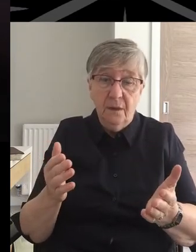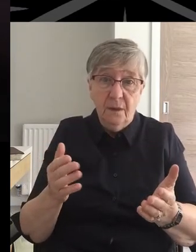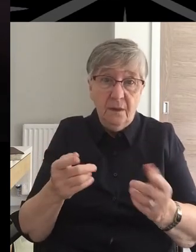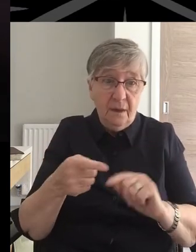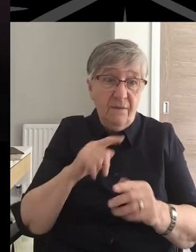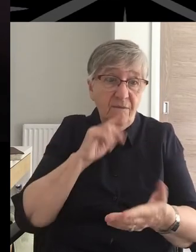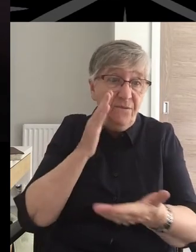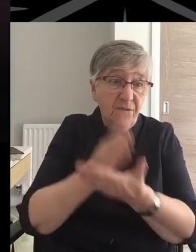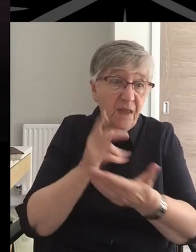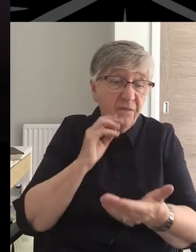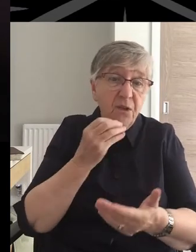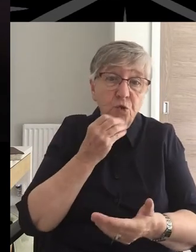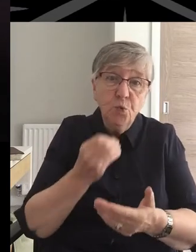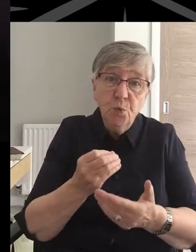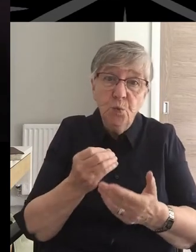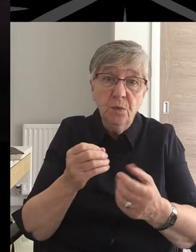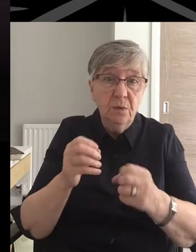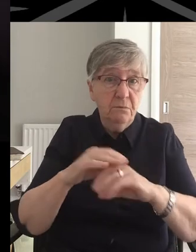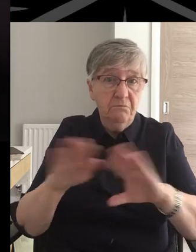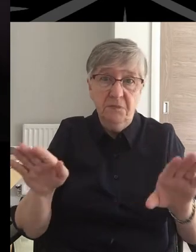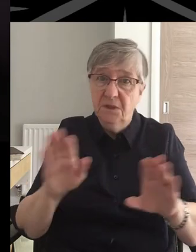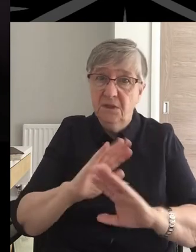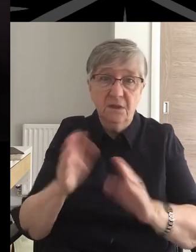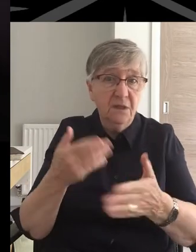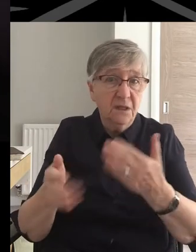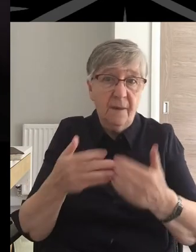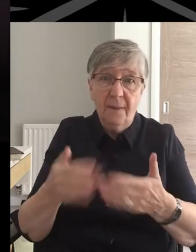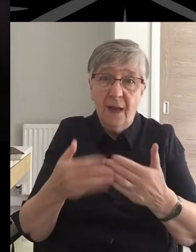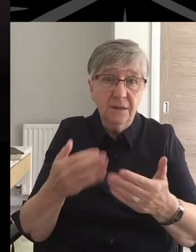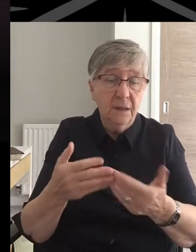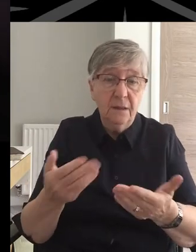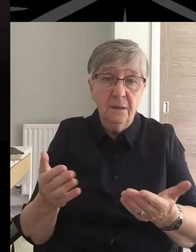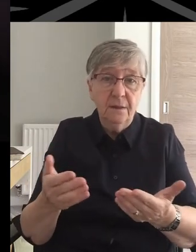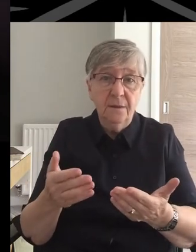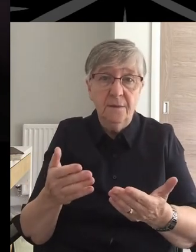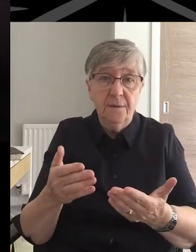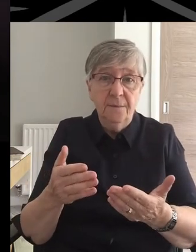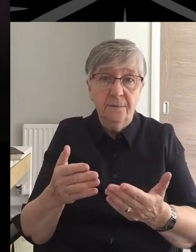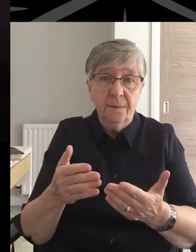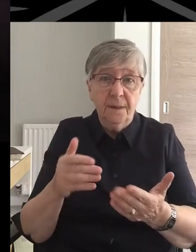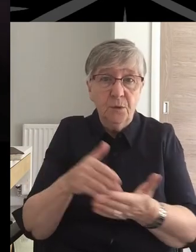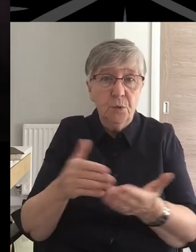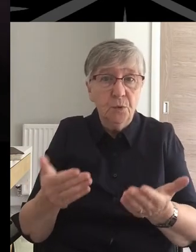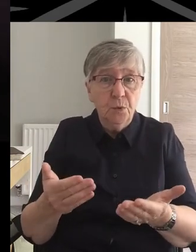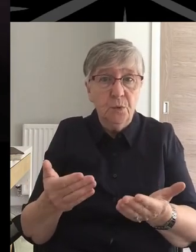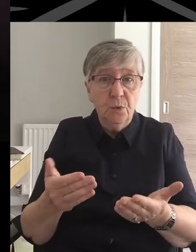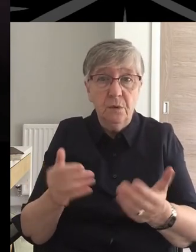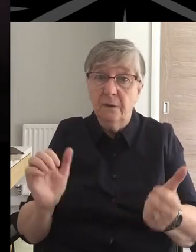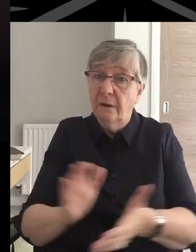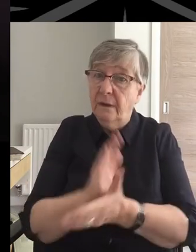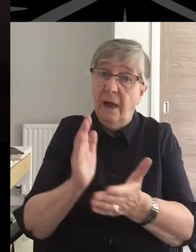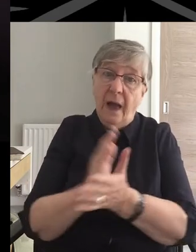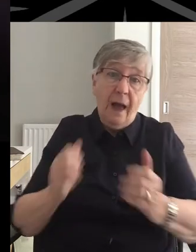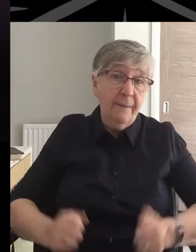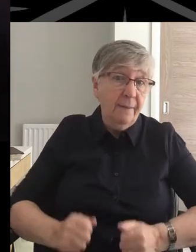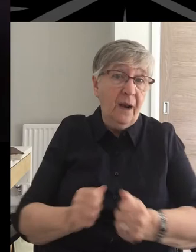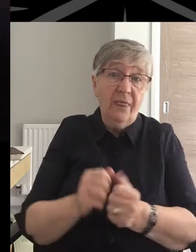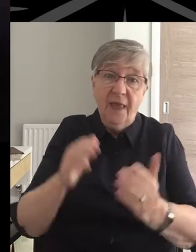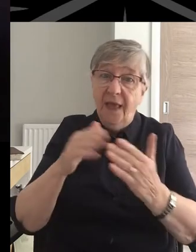faithful Jew had disappeared. In fact, these things were a disadvantage now. So, happy birthday,